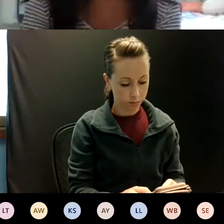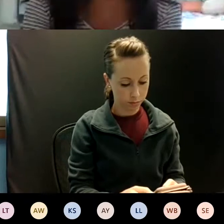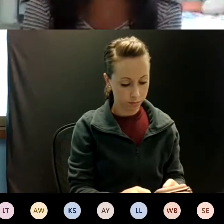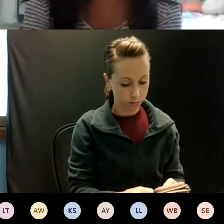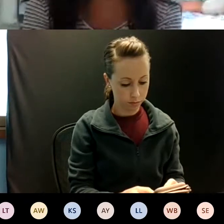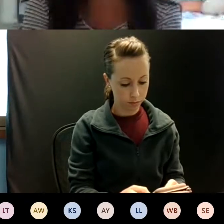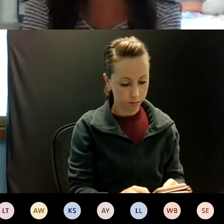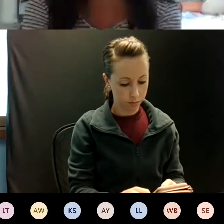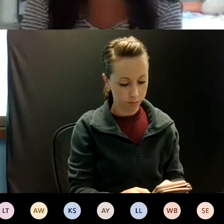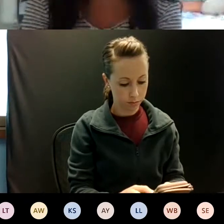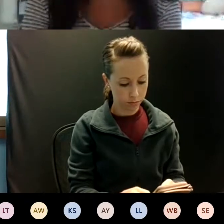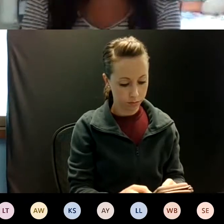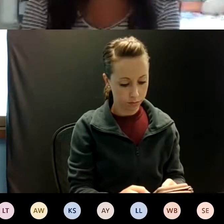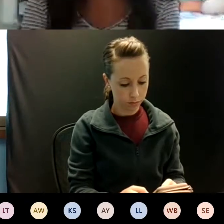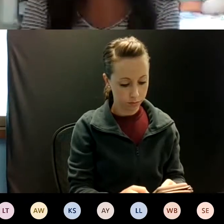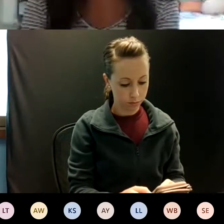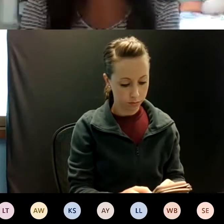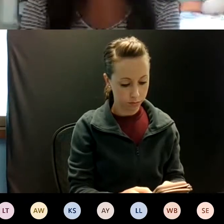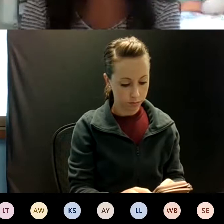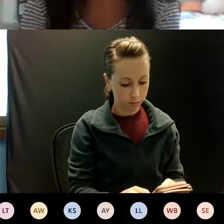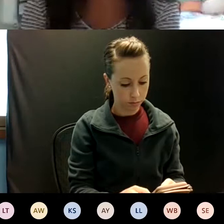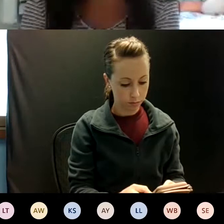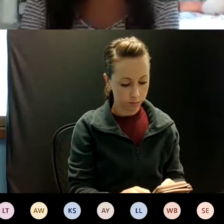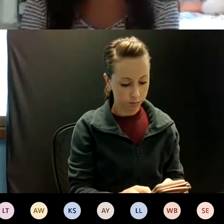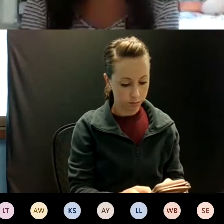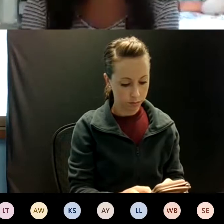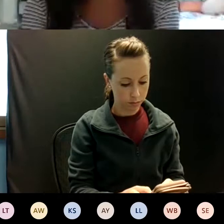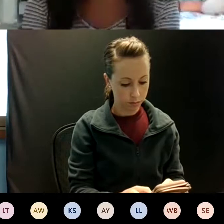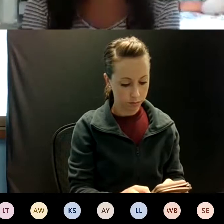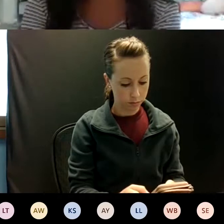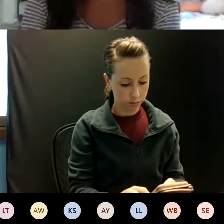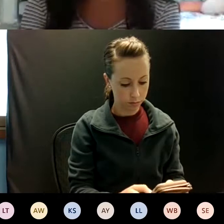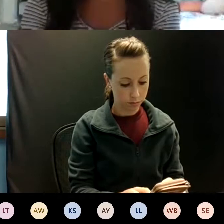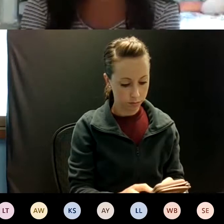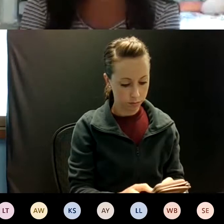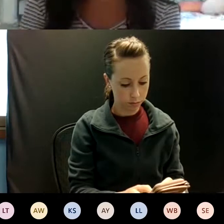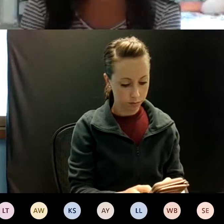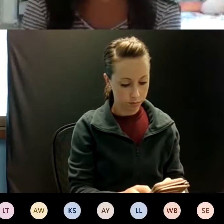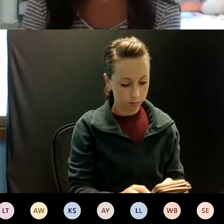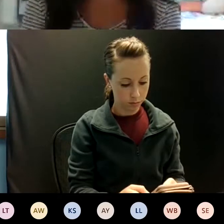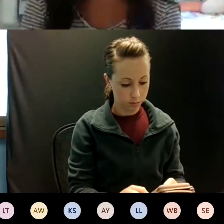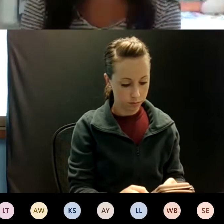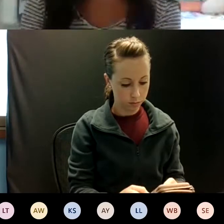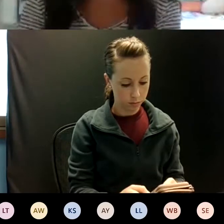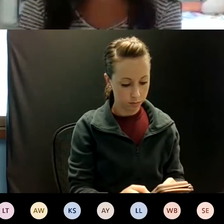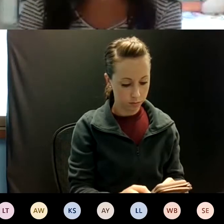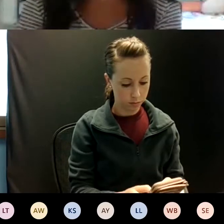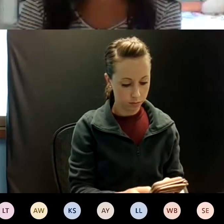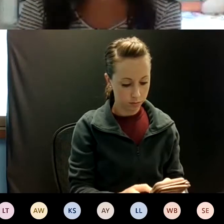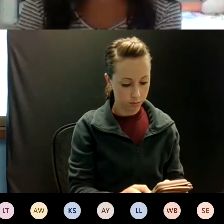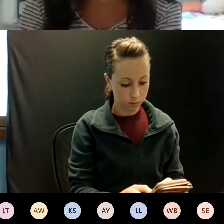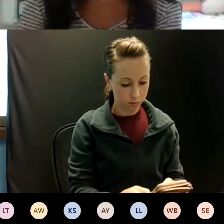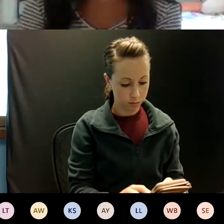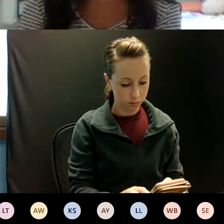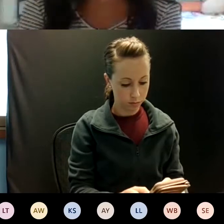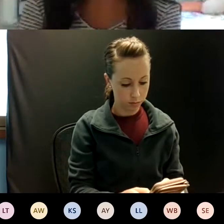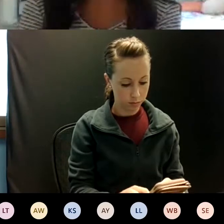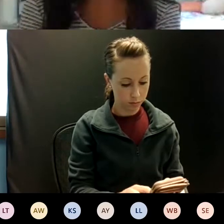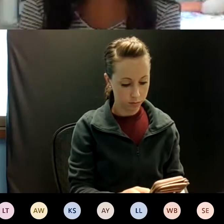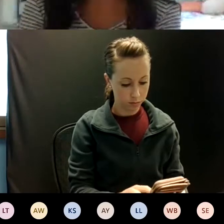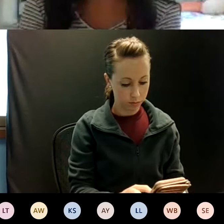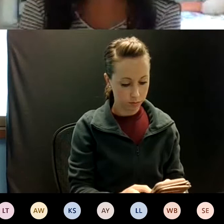then some just did email or paper. And so it got kind of confusing because I had six classes to like keep it all in line, and just like